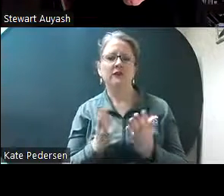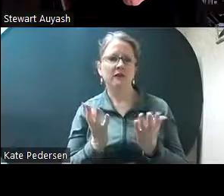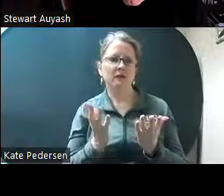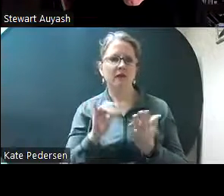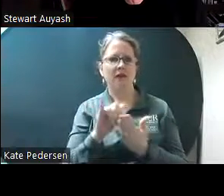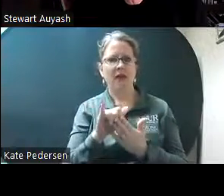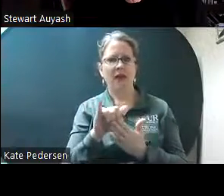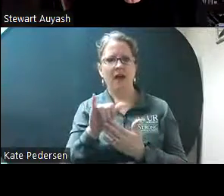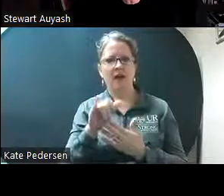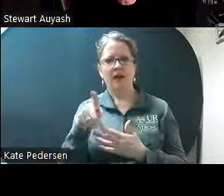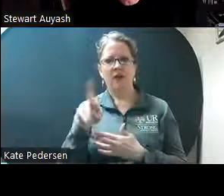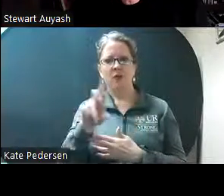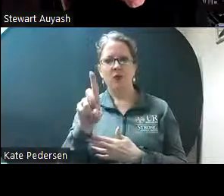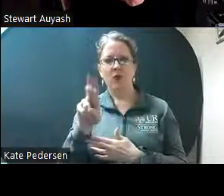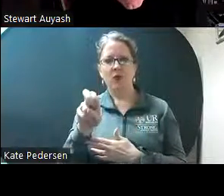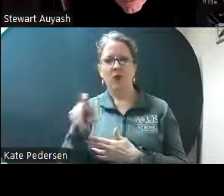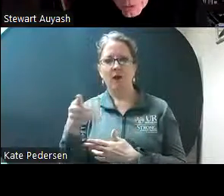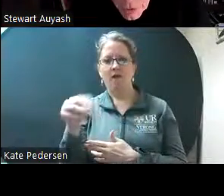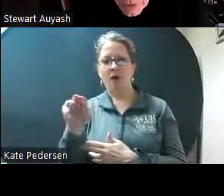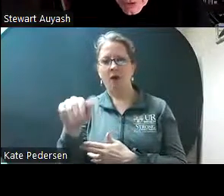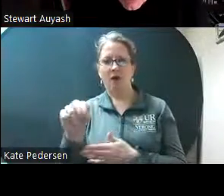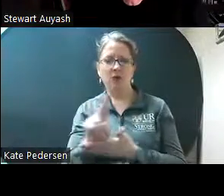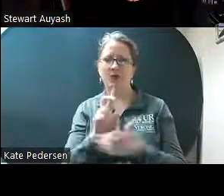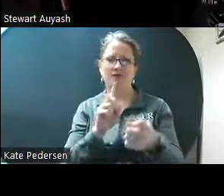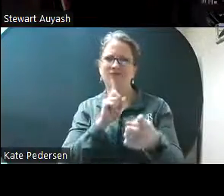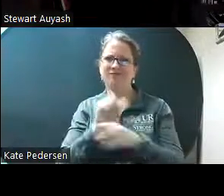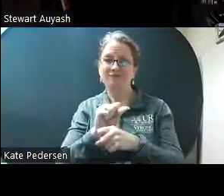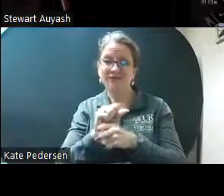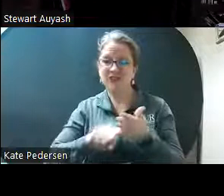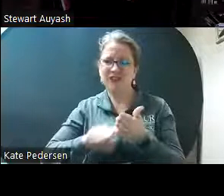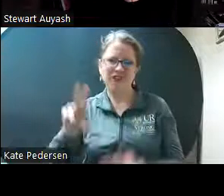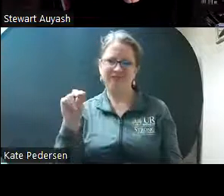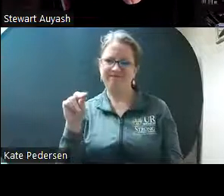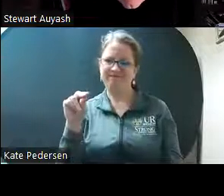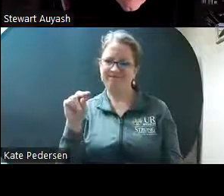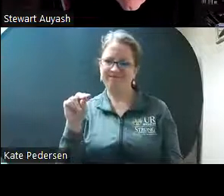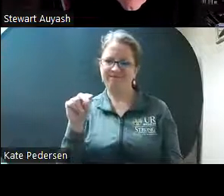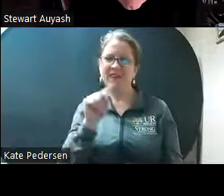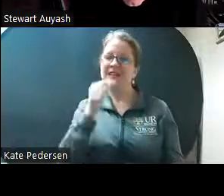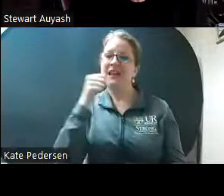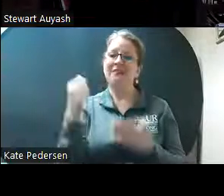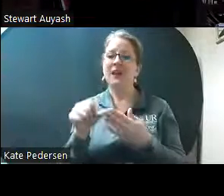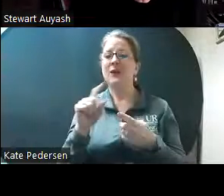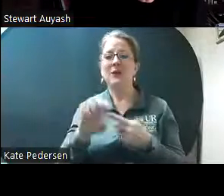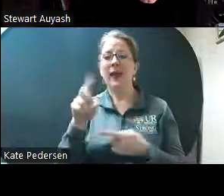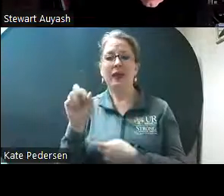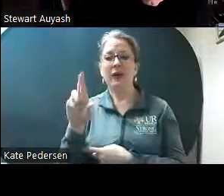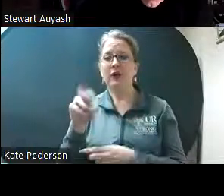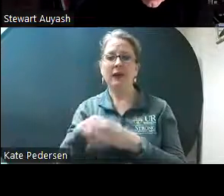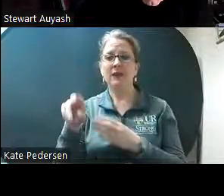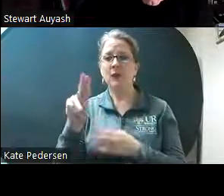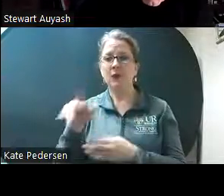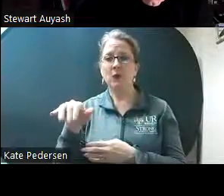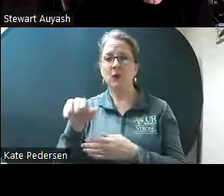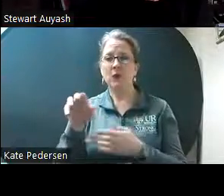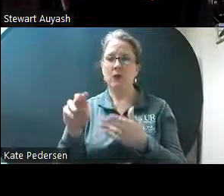that Purdue Pharma used. This is not research, as you know. This is a letter to the editor in the New England Journal of